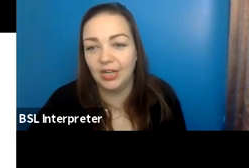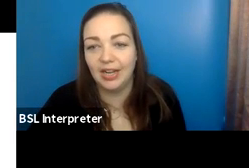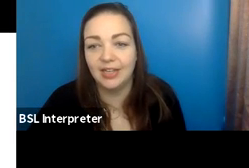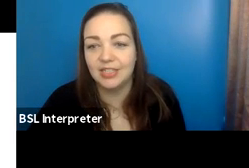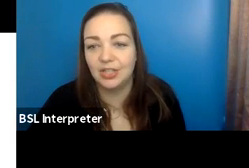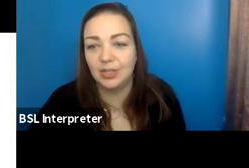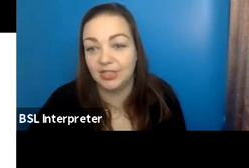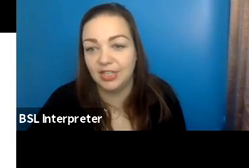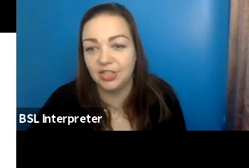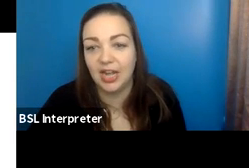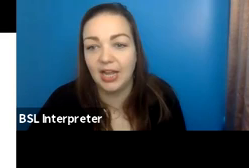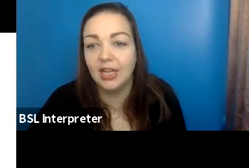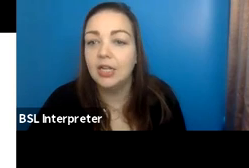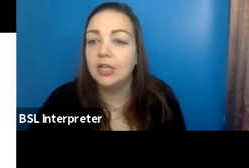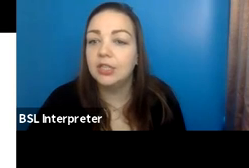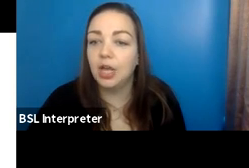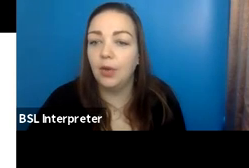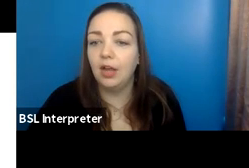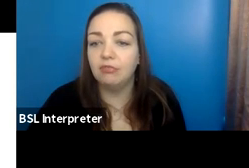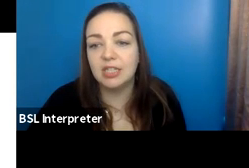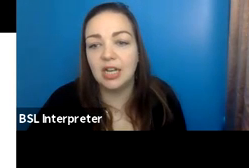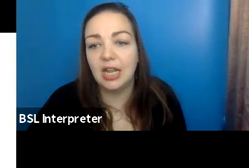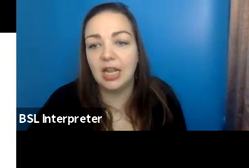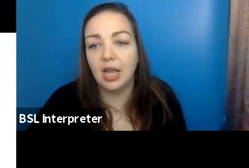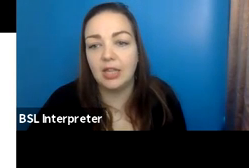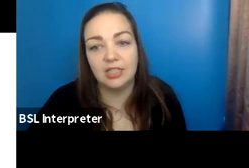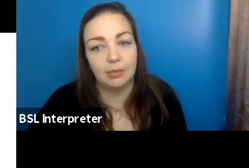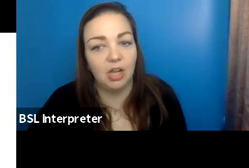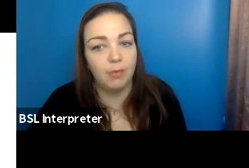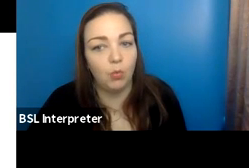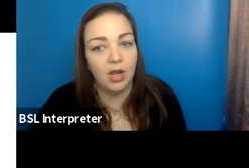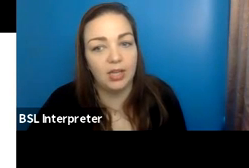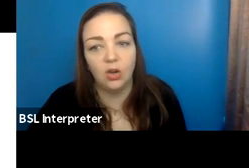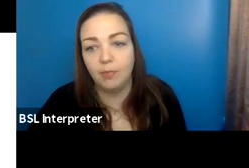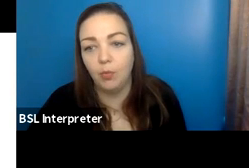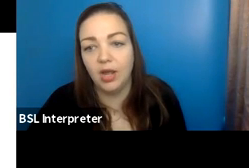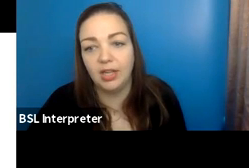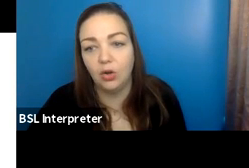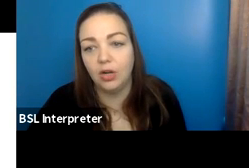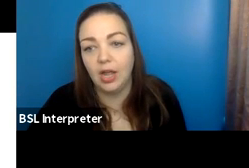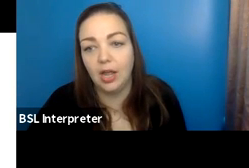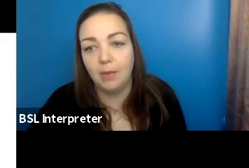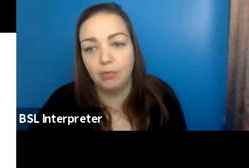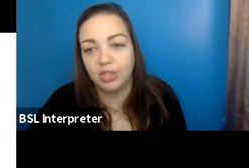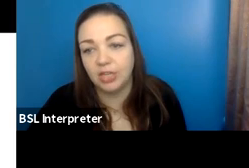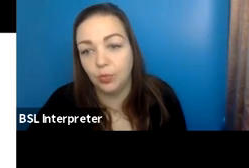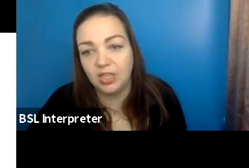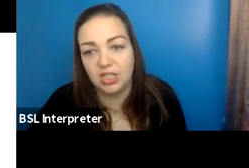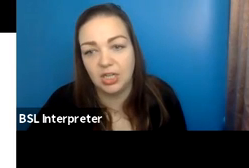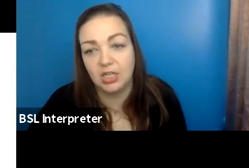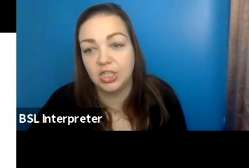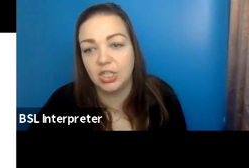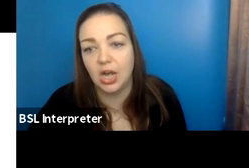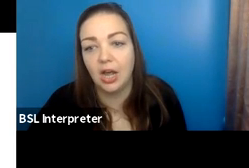and joining us to the presentation today. So recently, this is something I've been working on. I've been working on a project